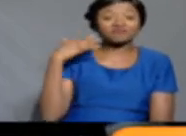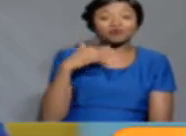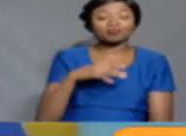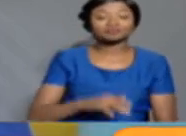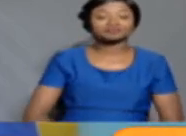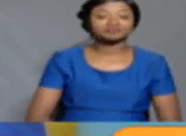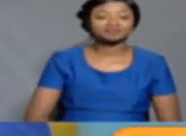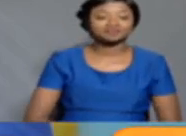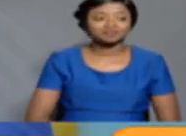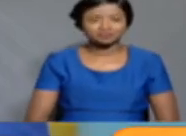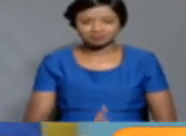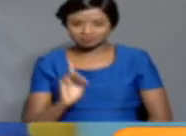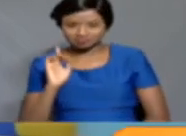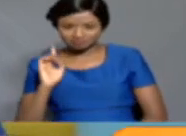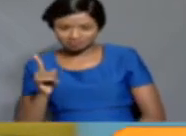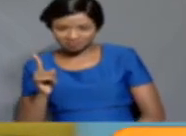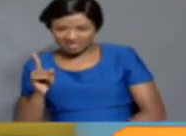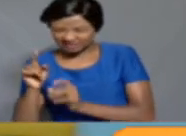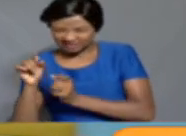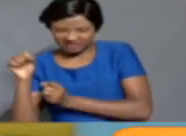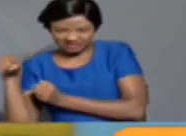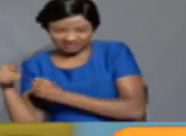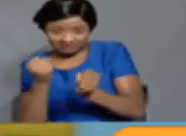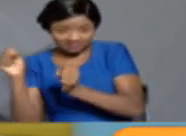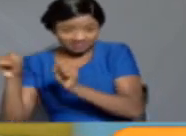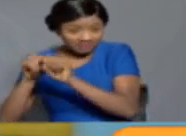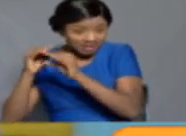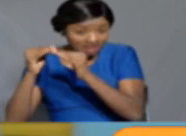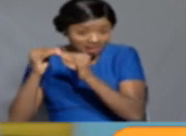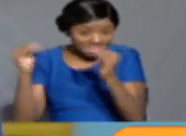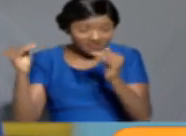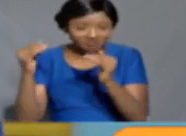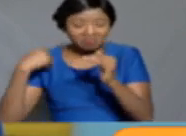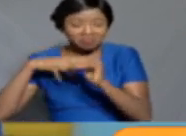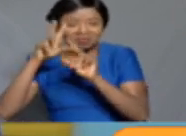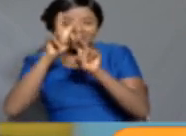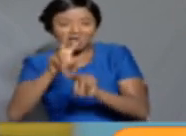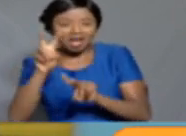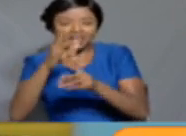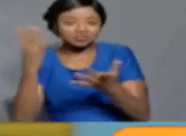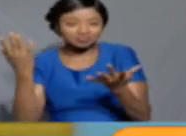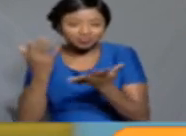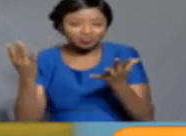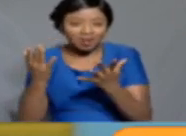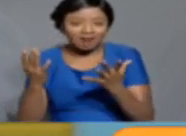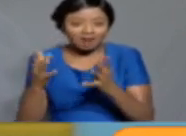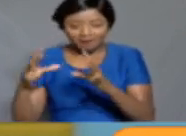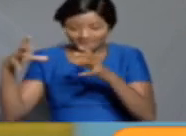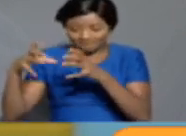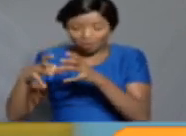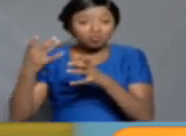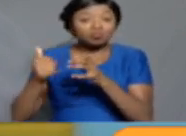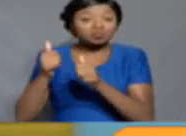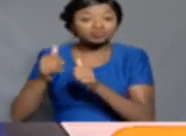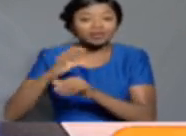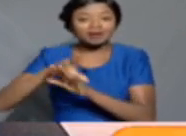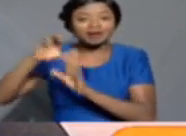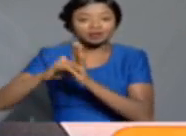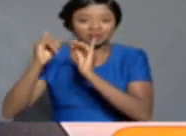out. At strategic level, our eyes are engaged on the ball, which is the CBC.